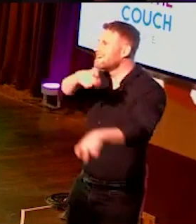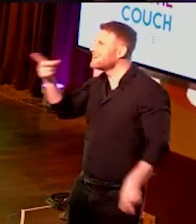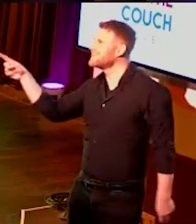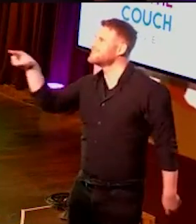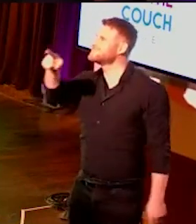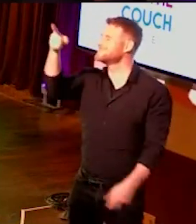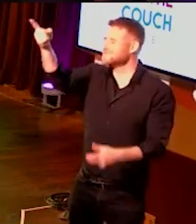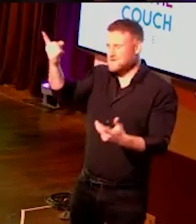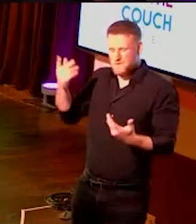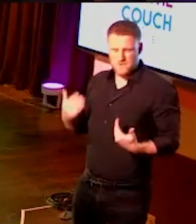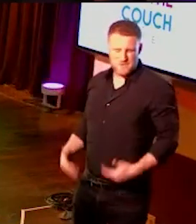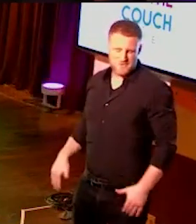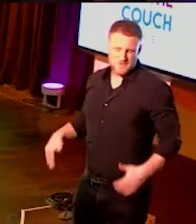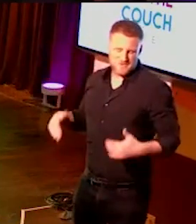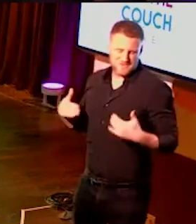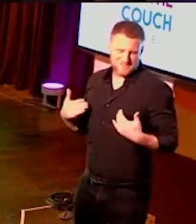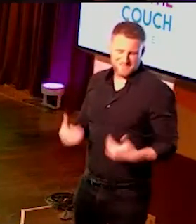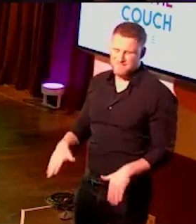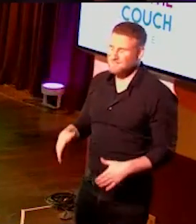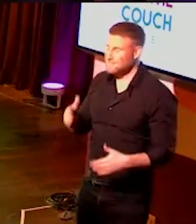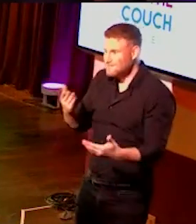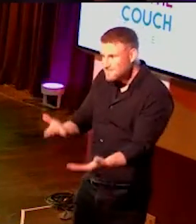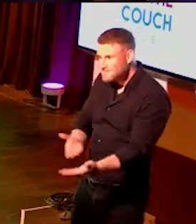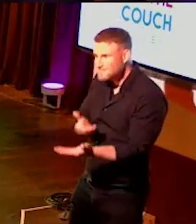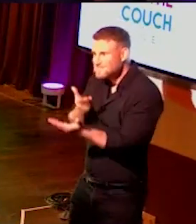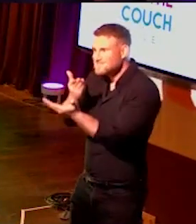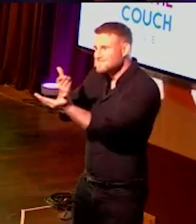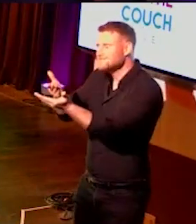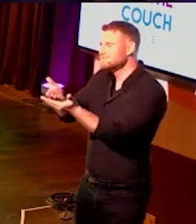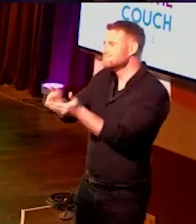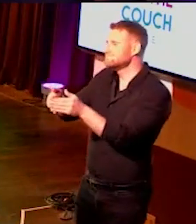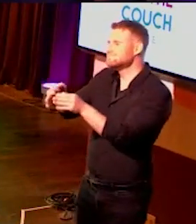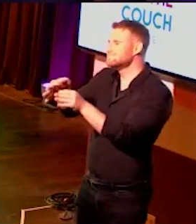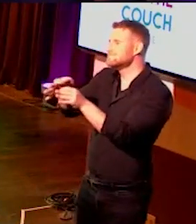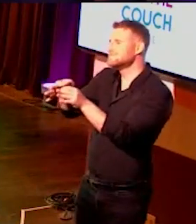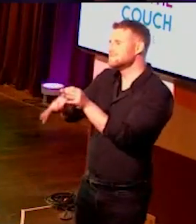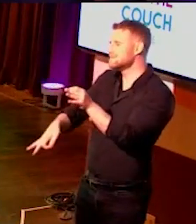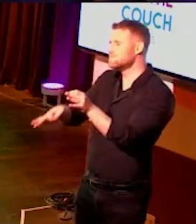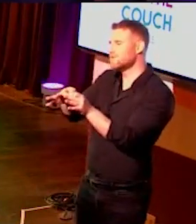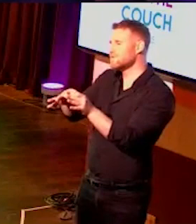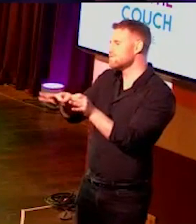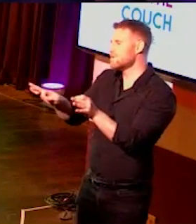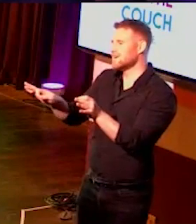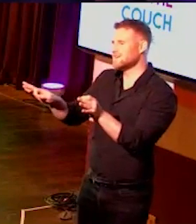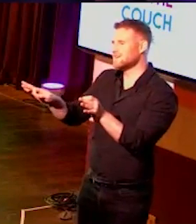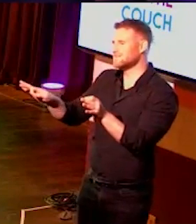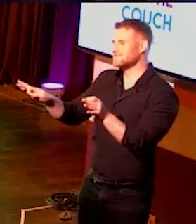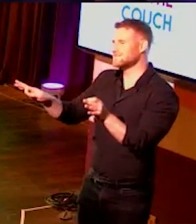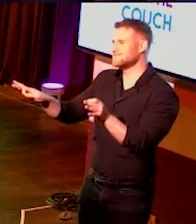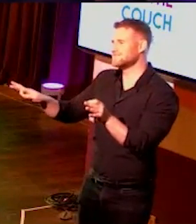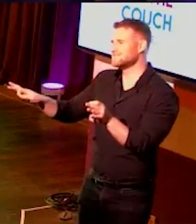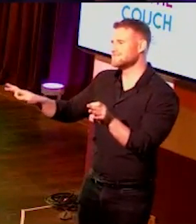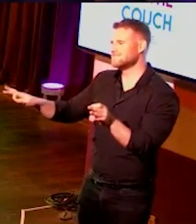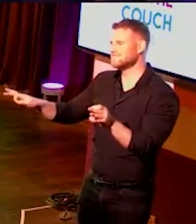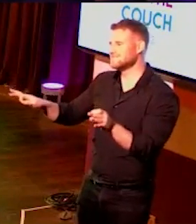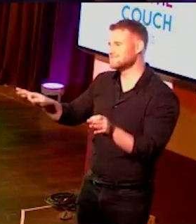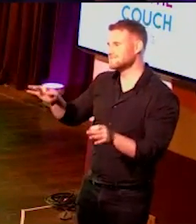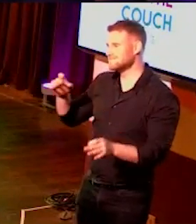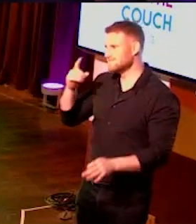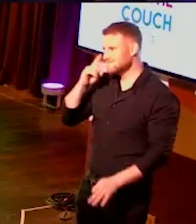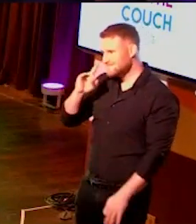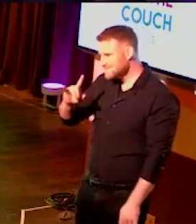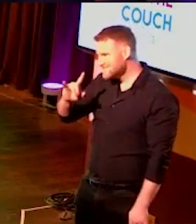fly. And so I'm offering this simple phrase